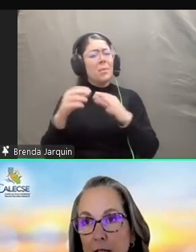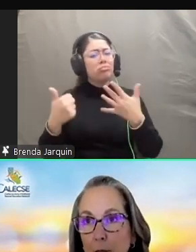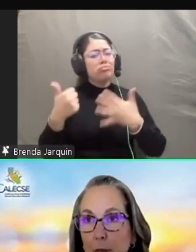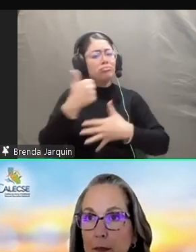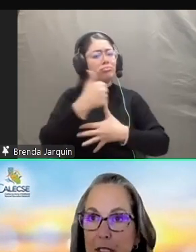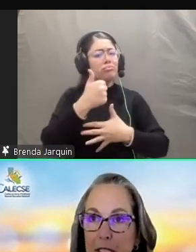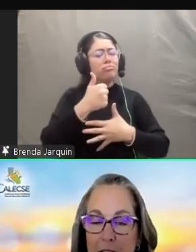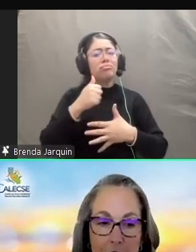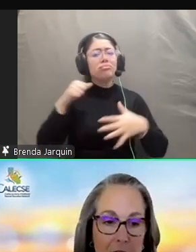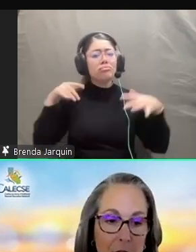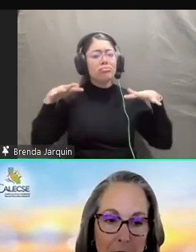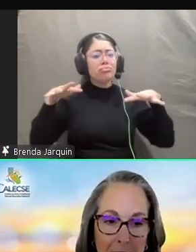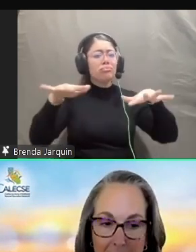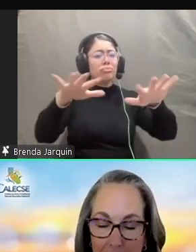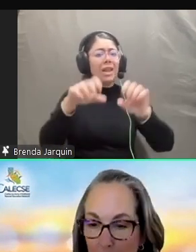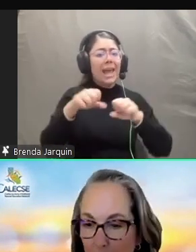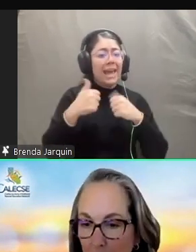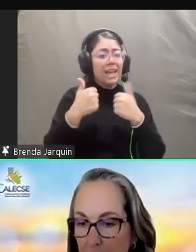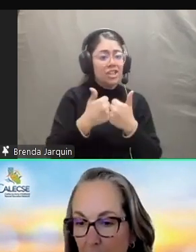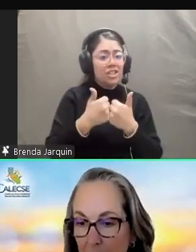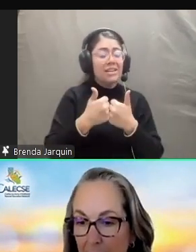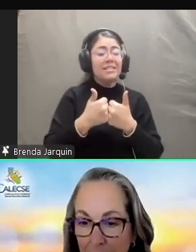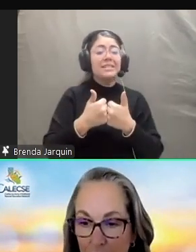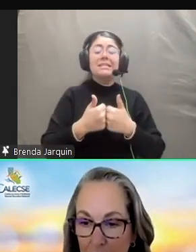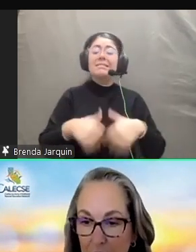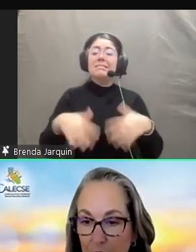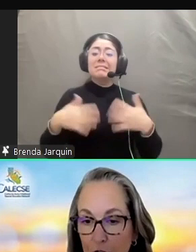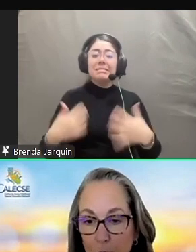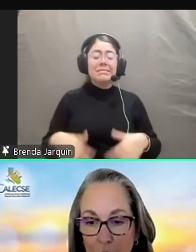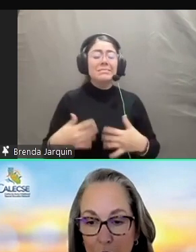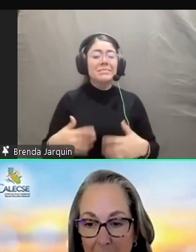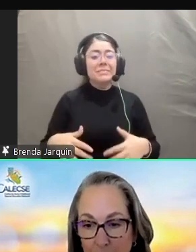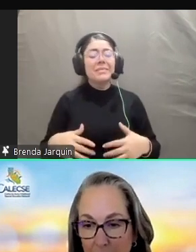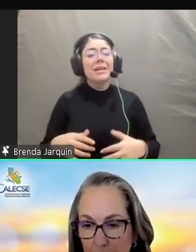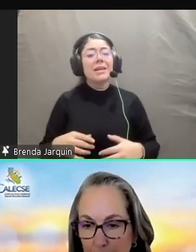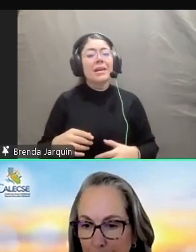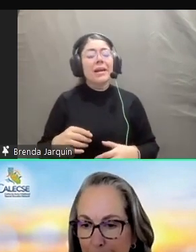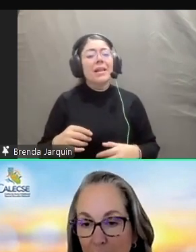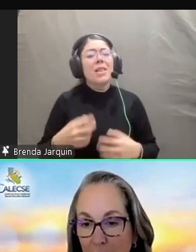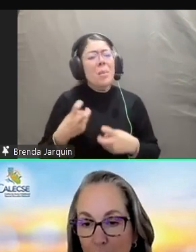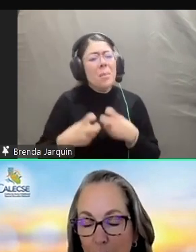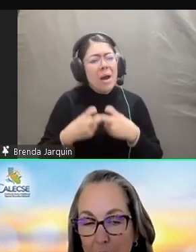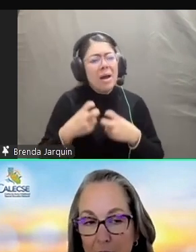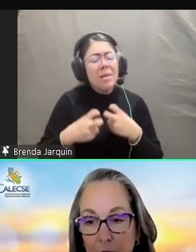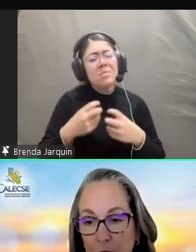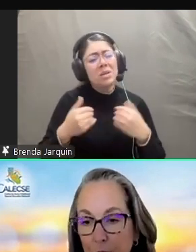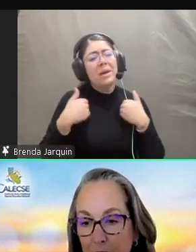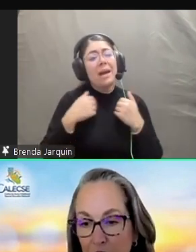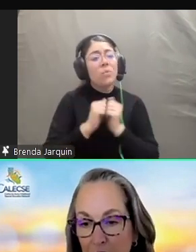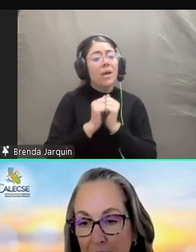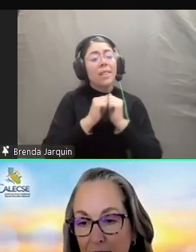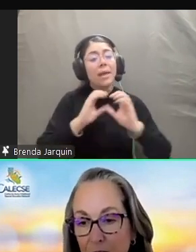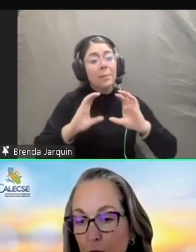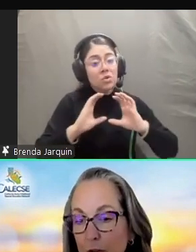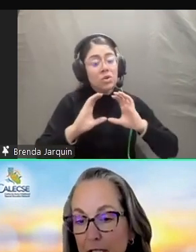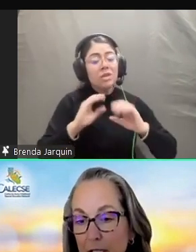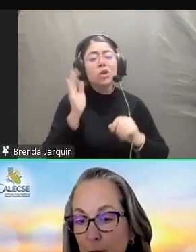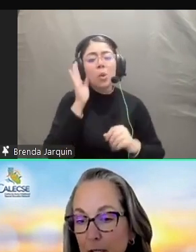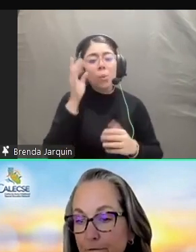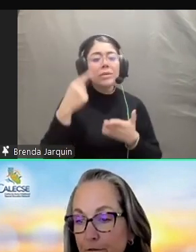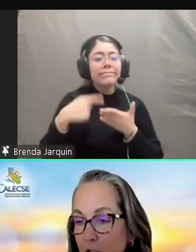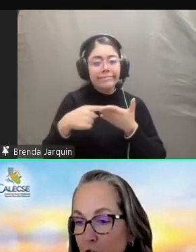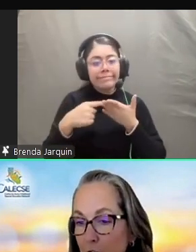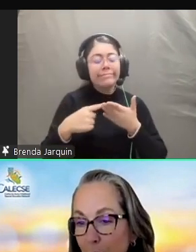and all of the little blips and issues that we have across the agencies for communication. So if your region